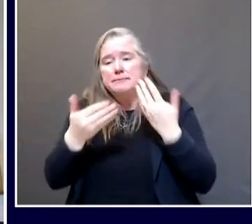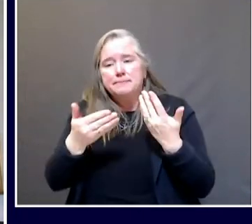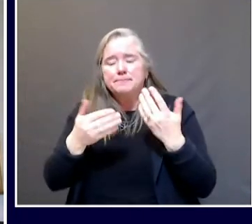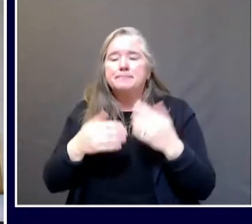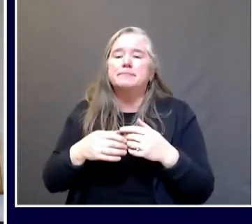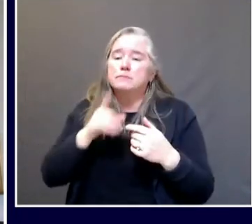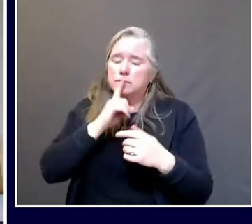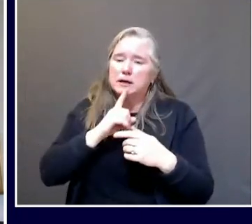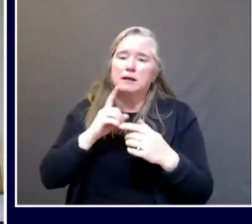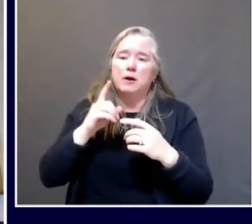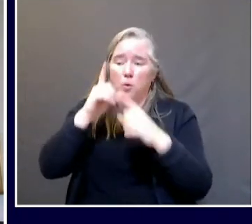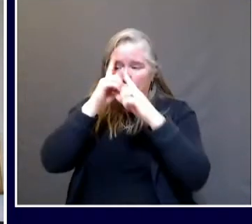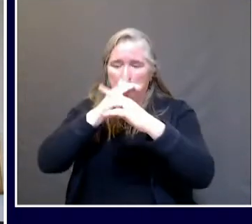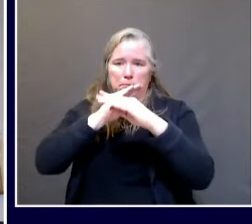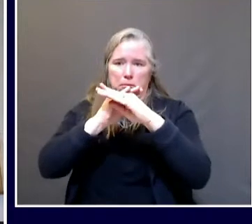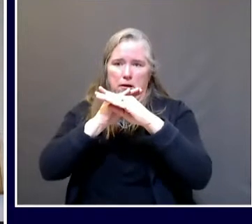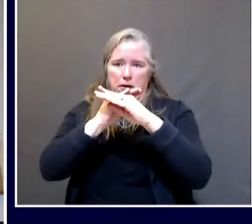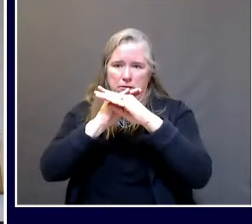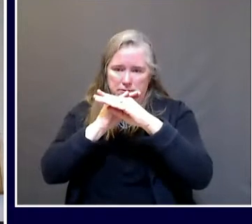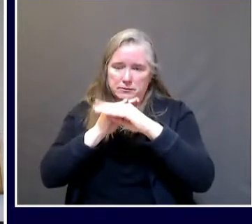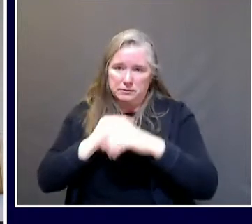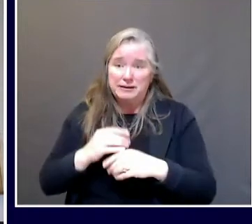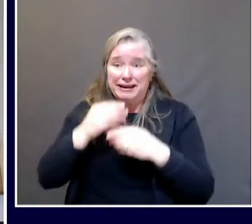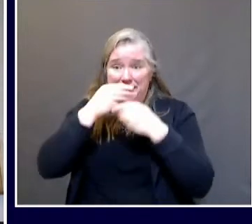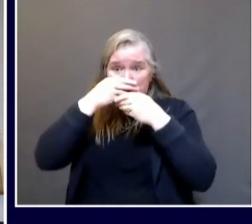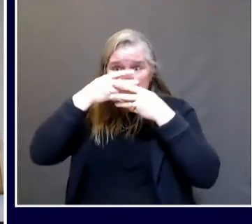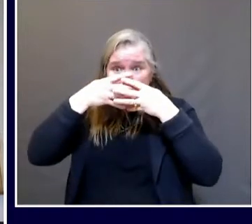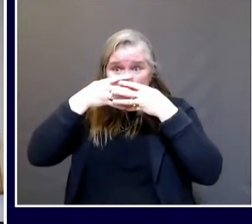becomes porous. Thank you for that.